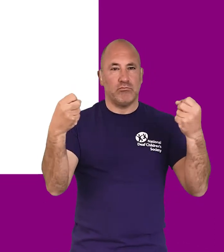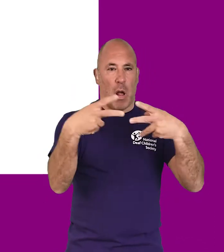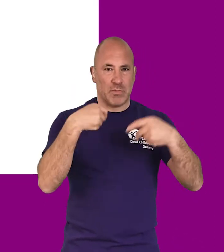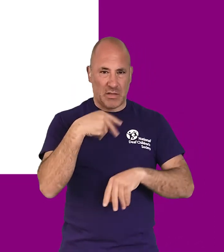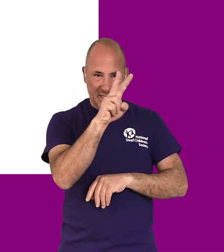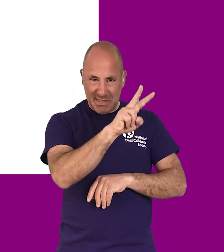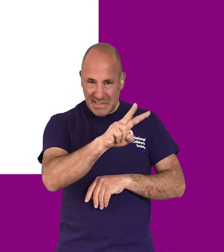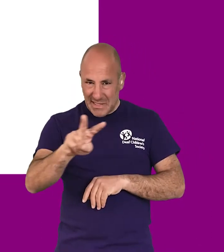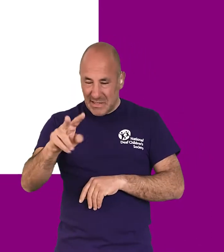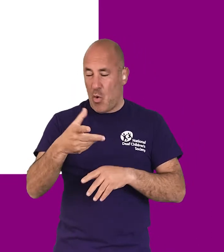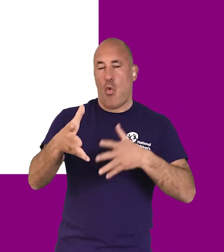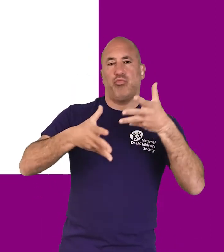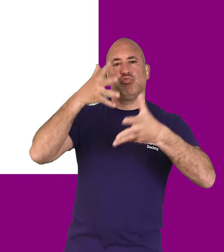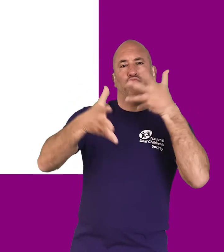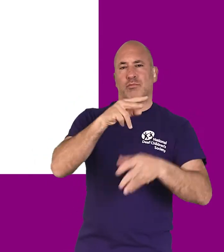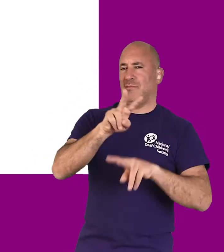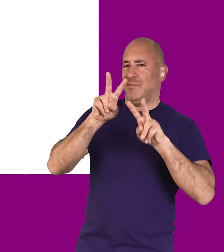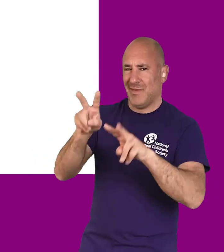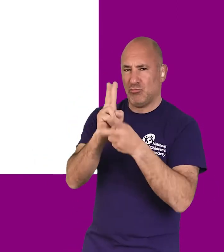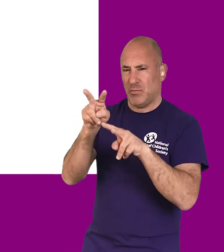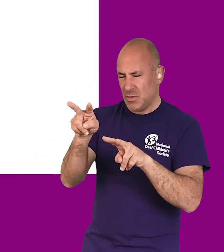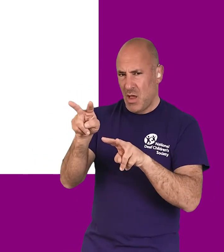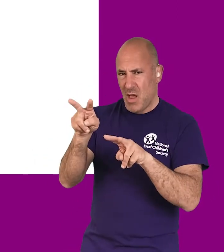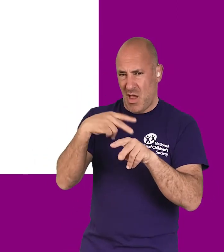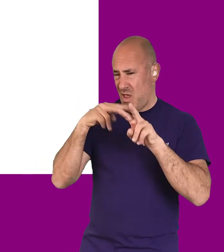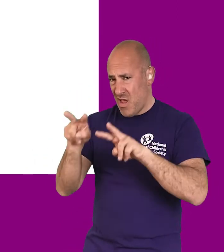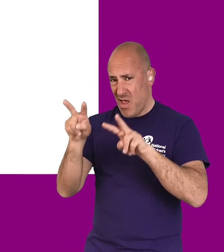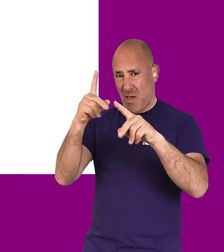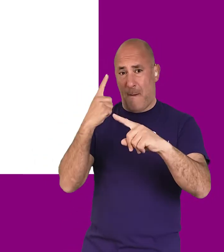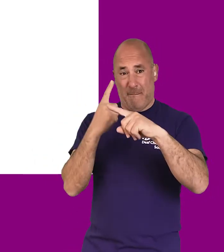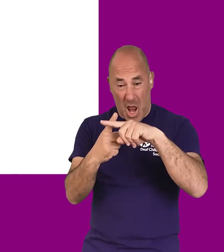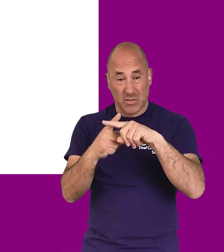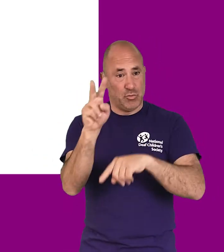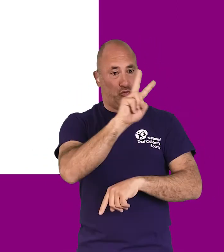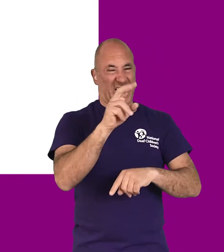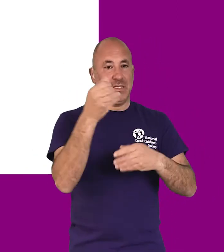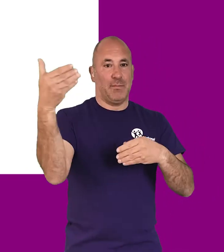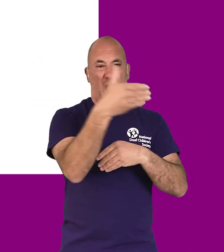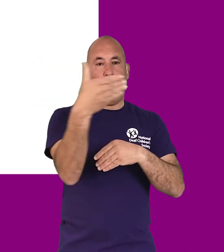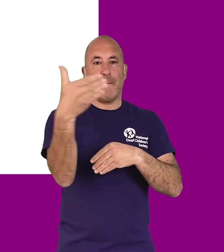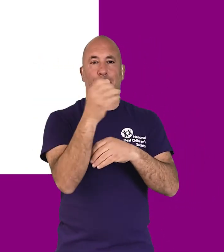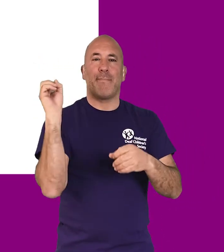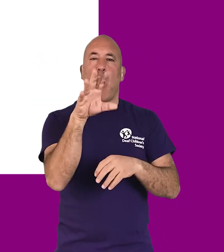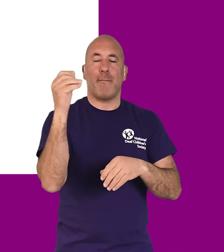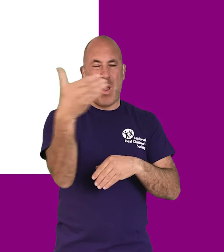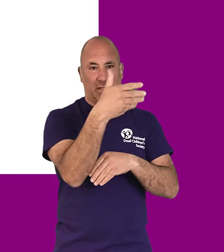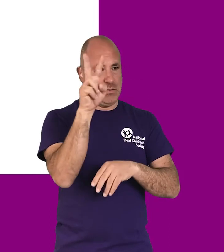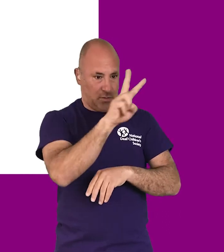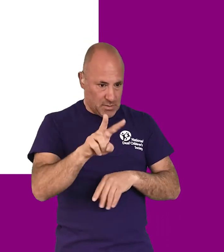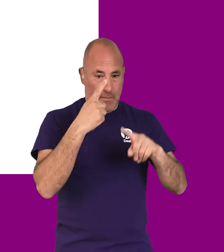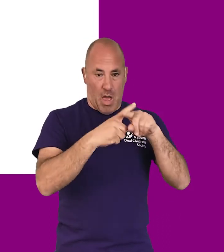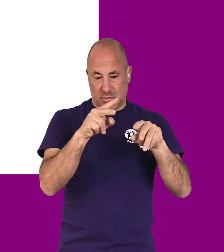or reading subtitles or looking at a sign language interpreter, they haven't got enough time to do that,